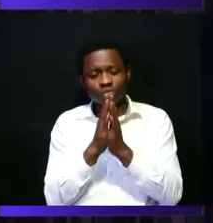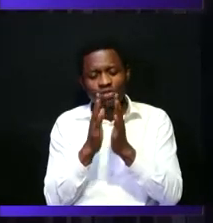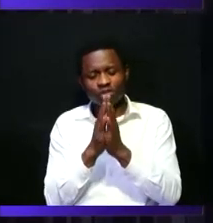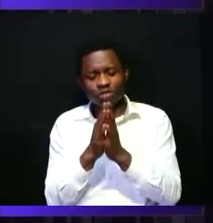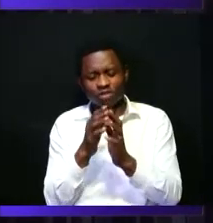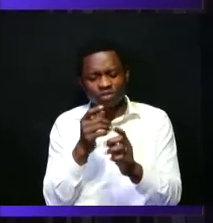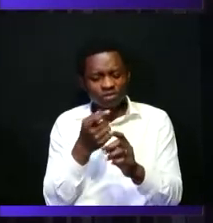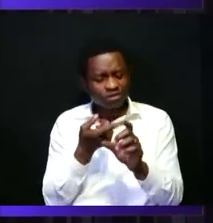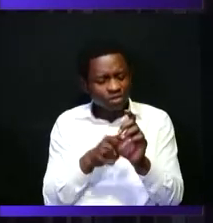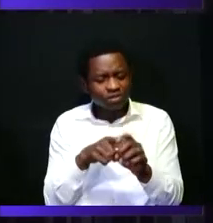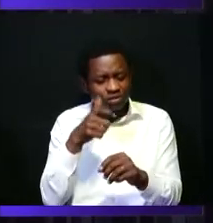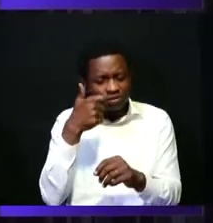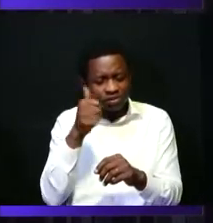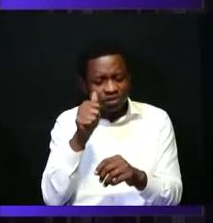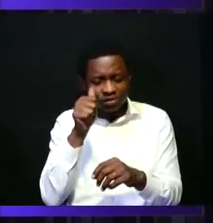12 midnight.